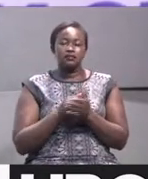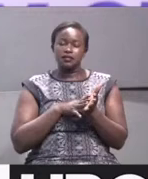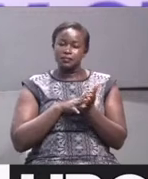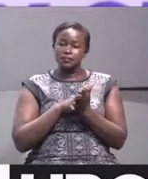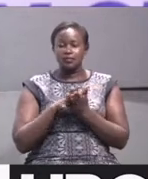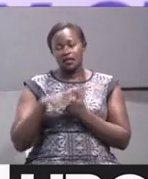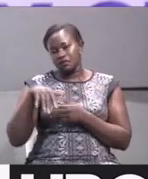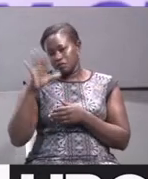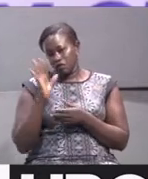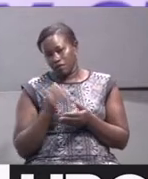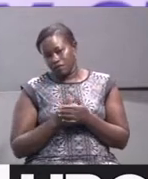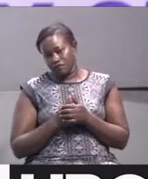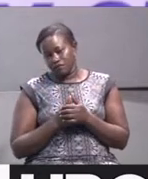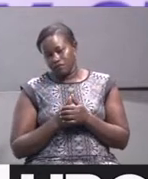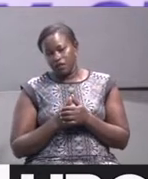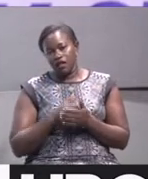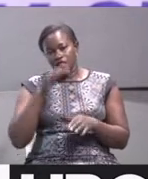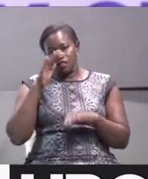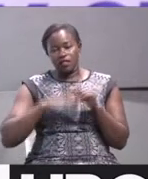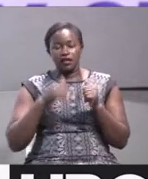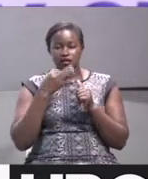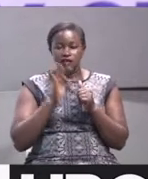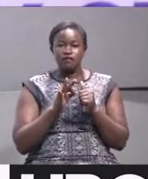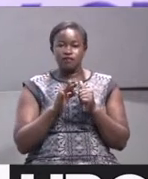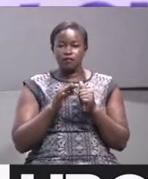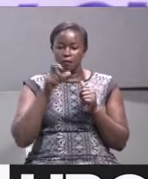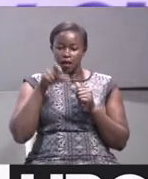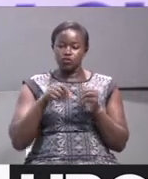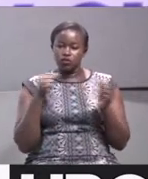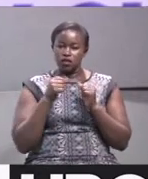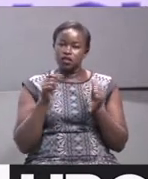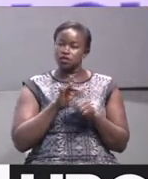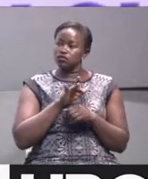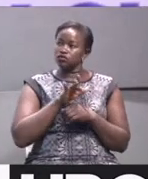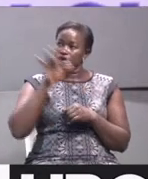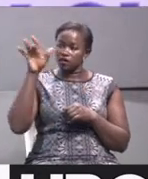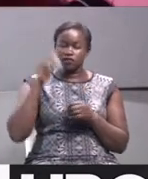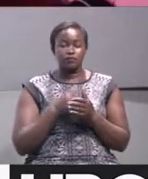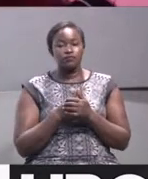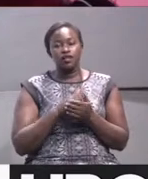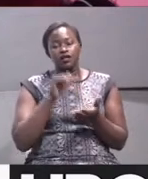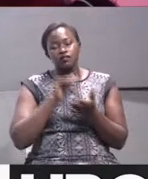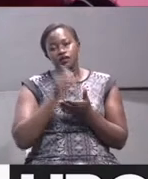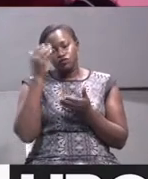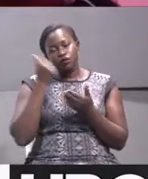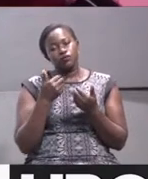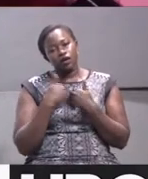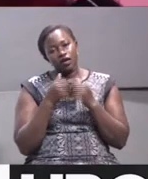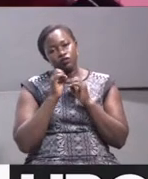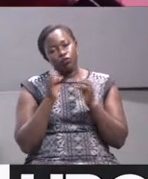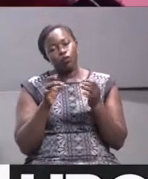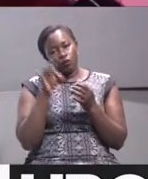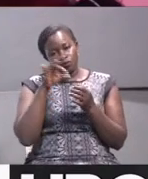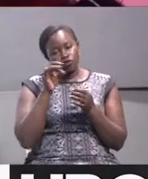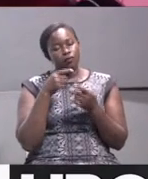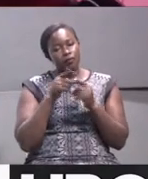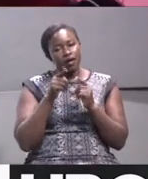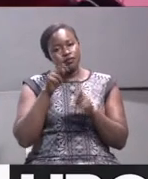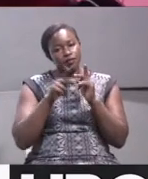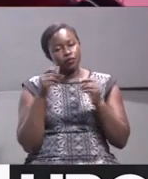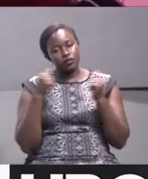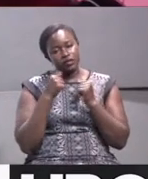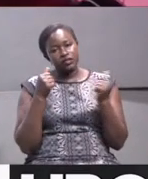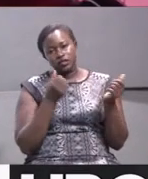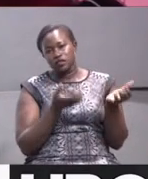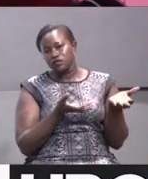have tabulated, and therefore we have left with no option but to take these patients to